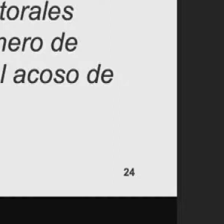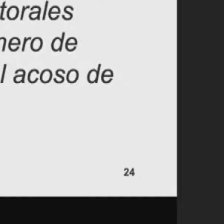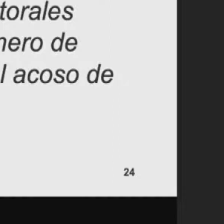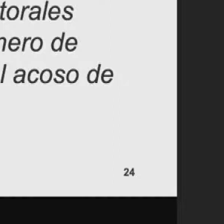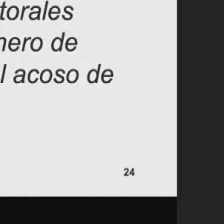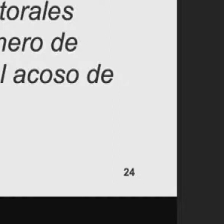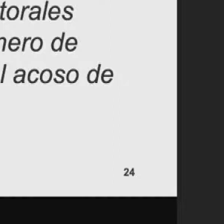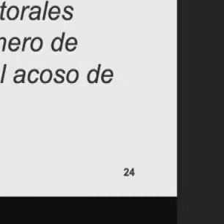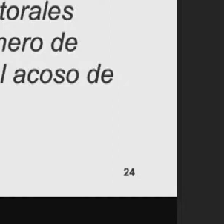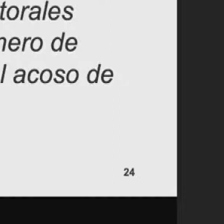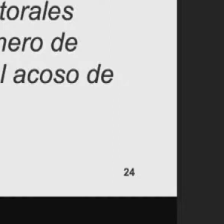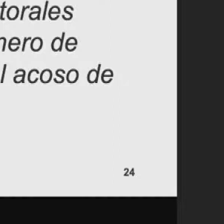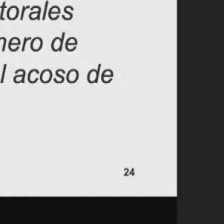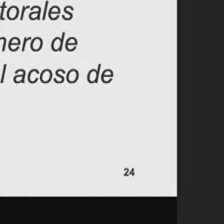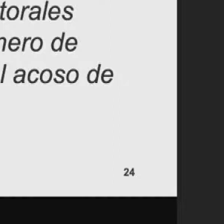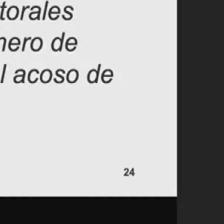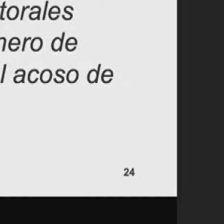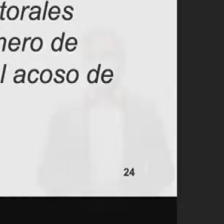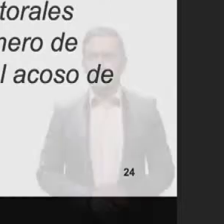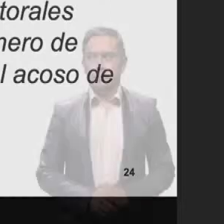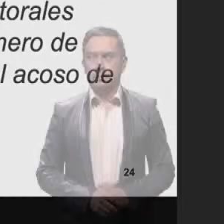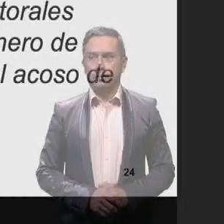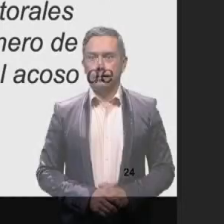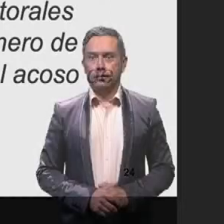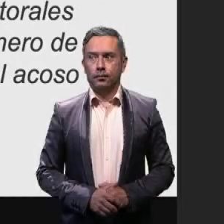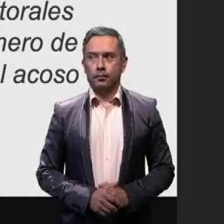January 6th attempt to stop the electoral